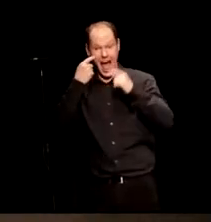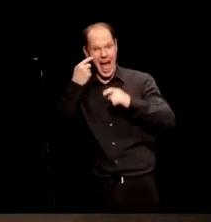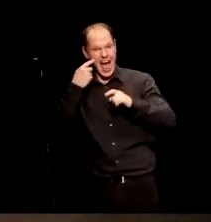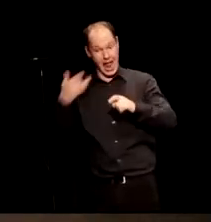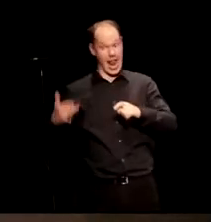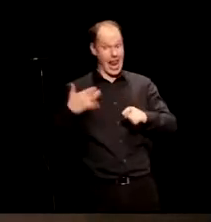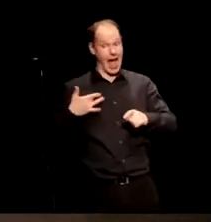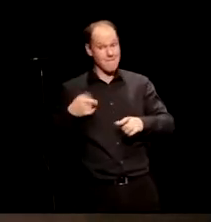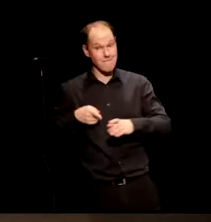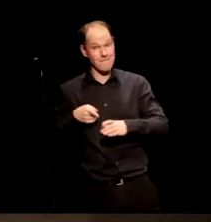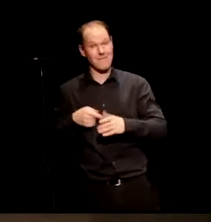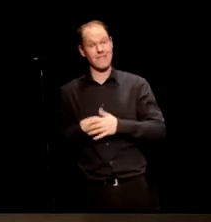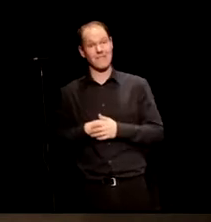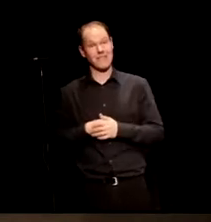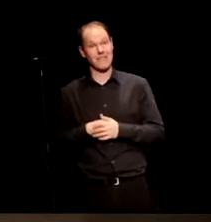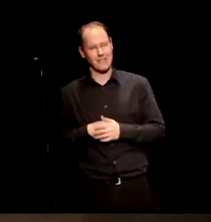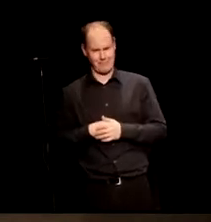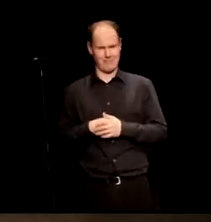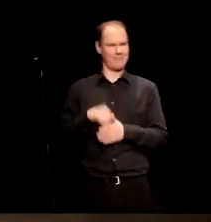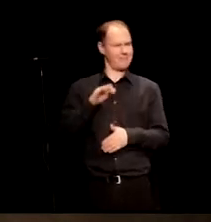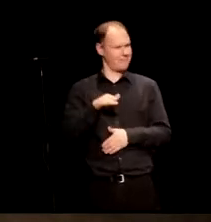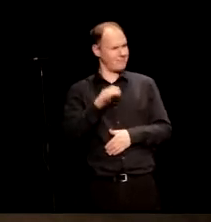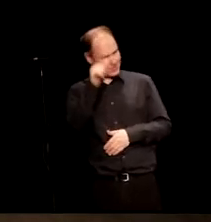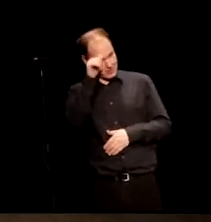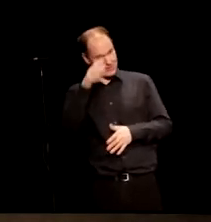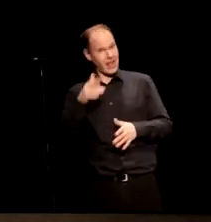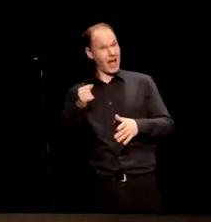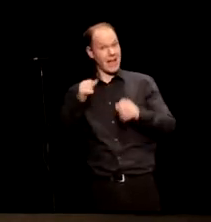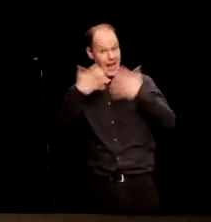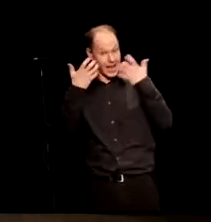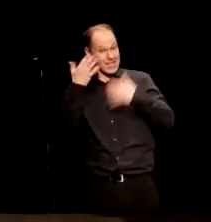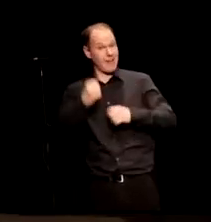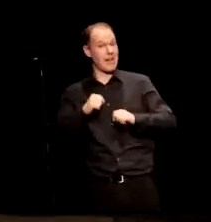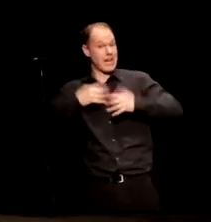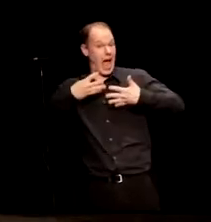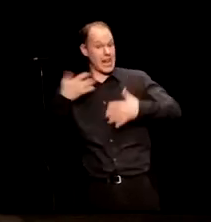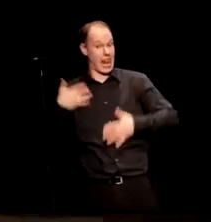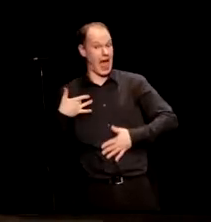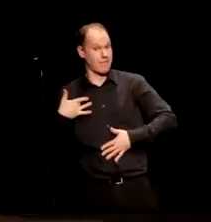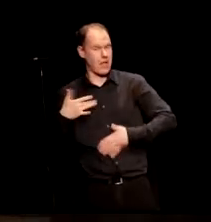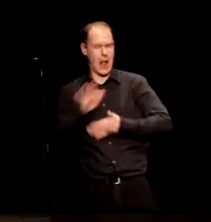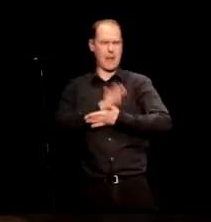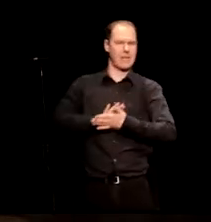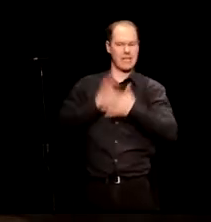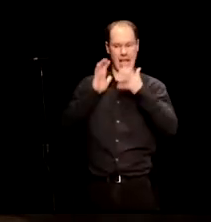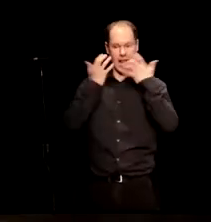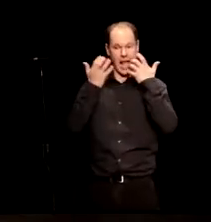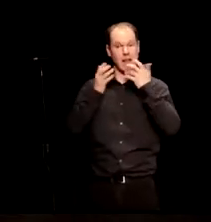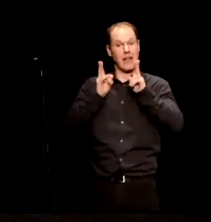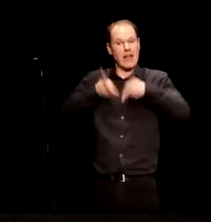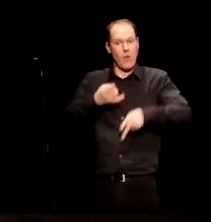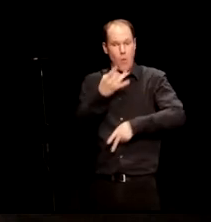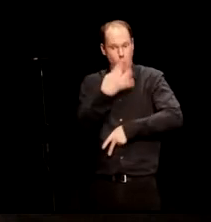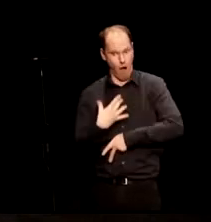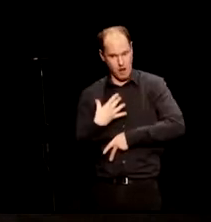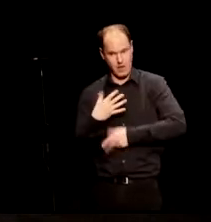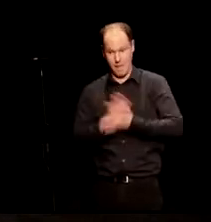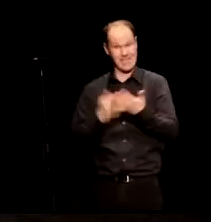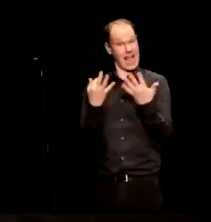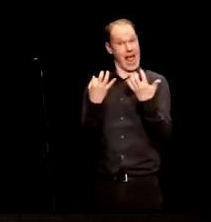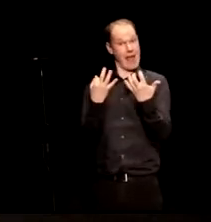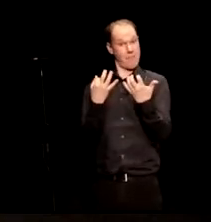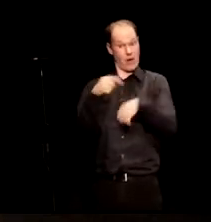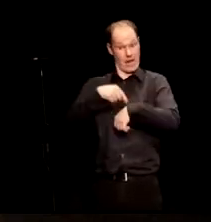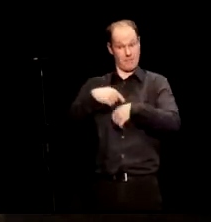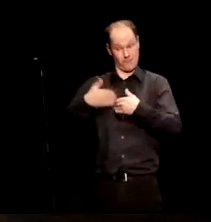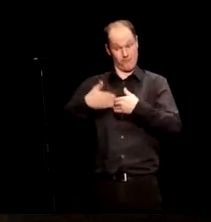alive. You know, cats have got 9 lives anyhow. And if that cat ain't been dead but once, this guy